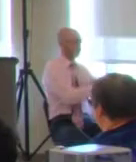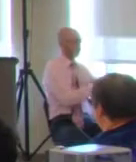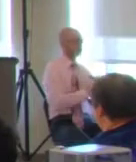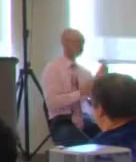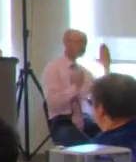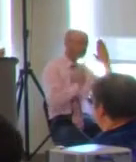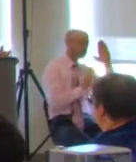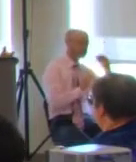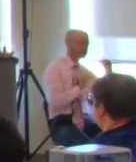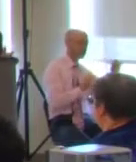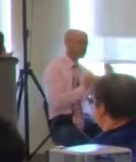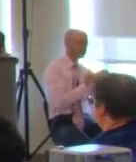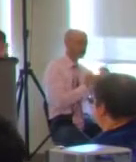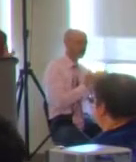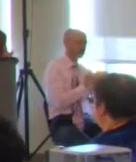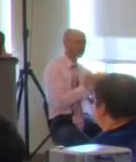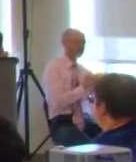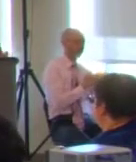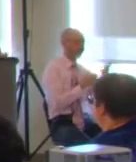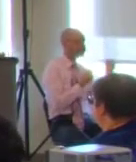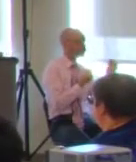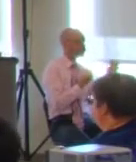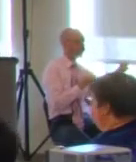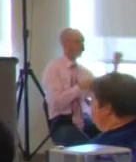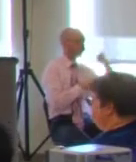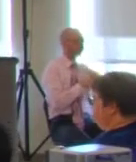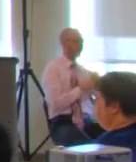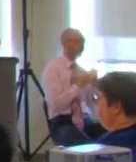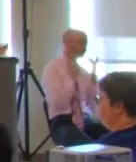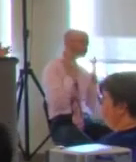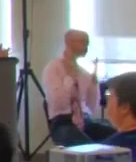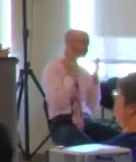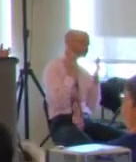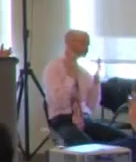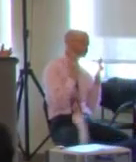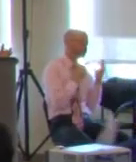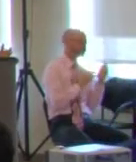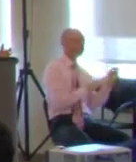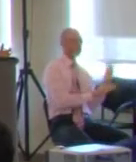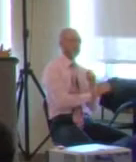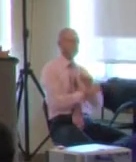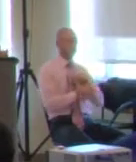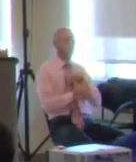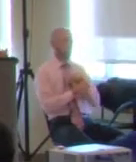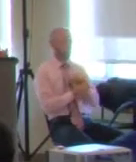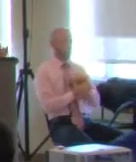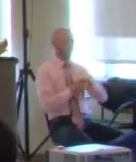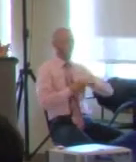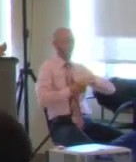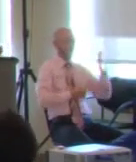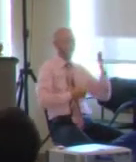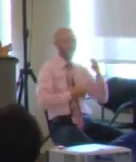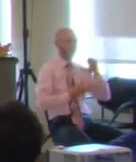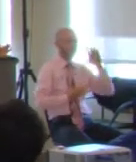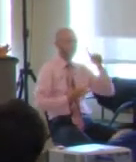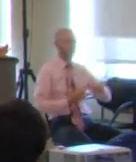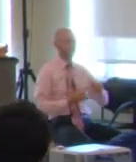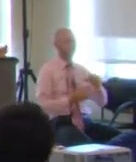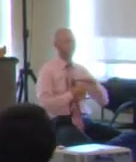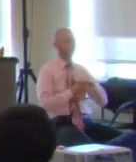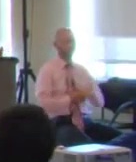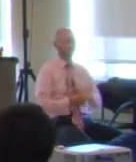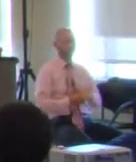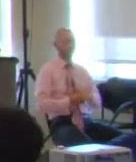having anything to do during the day that it actually is a decrease in stress for them. So I'm not saying